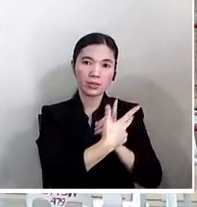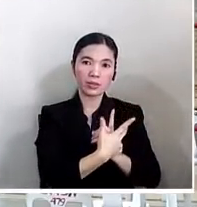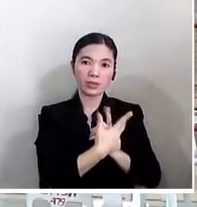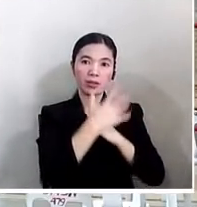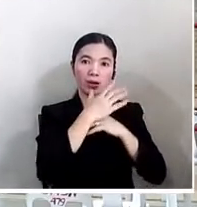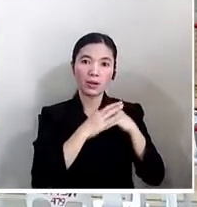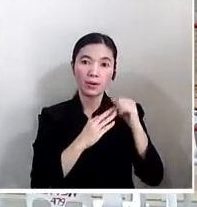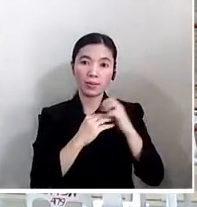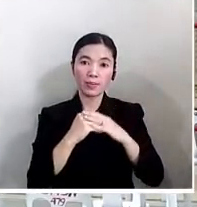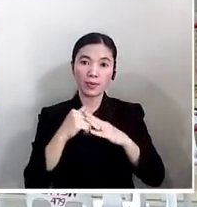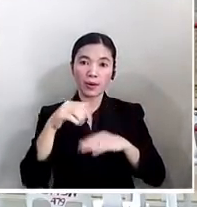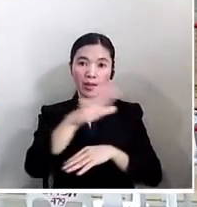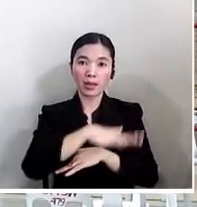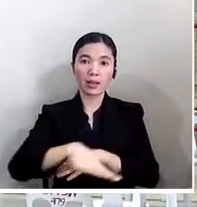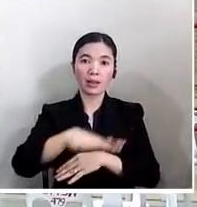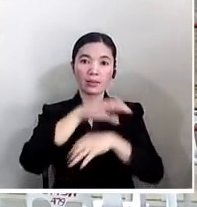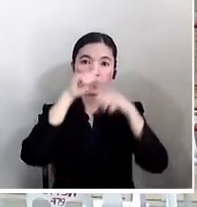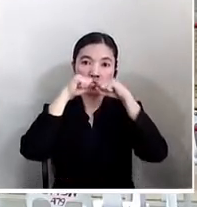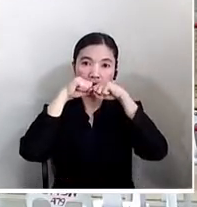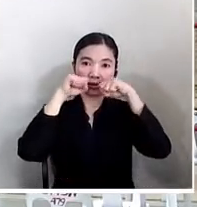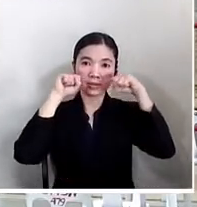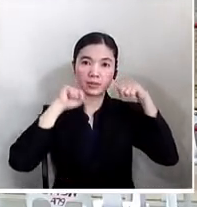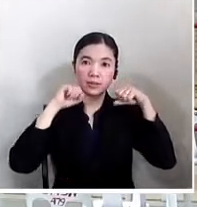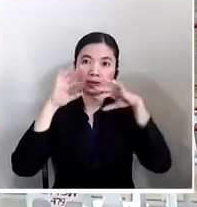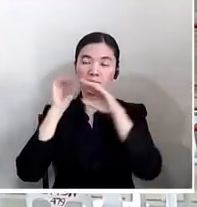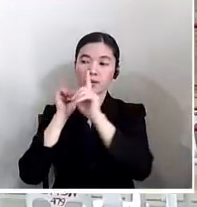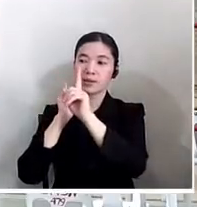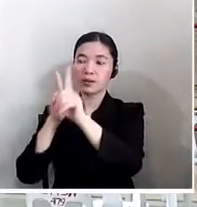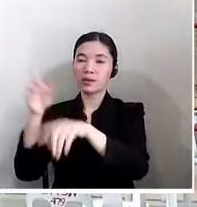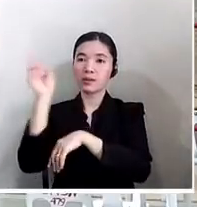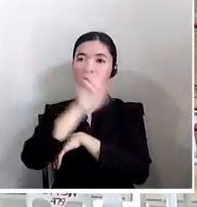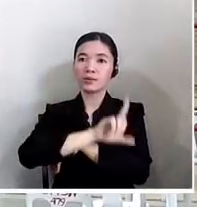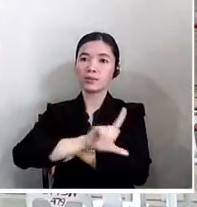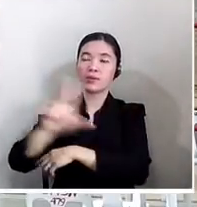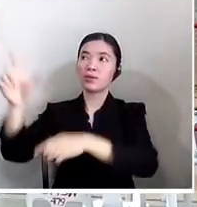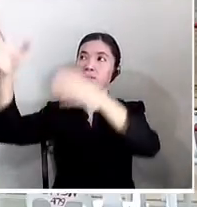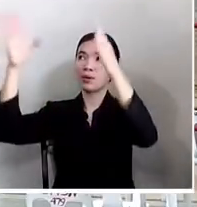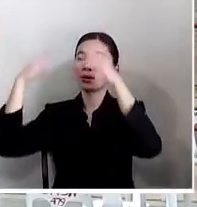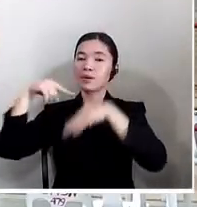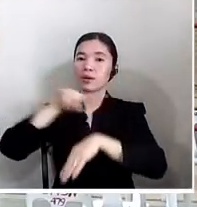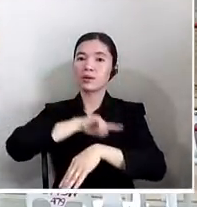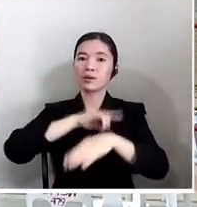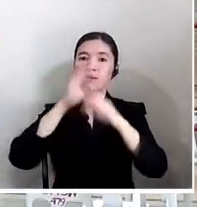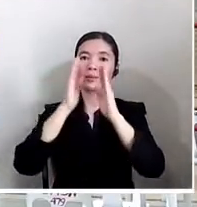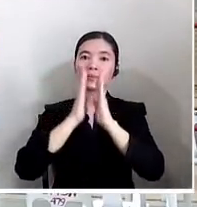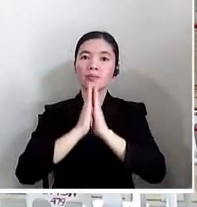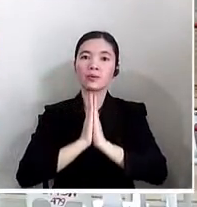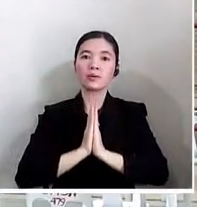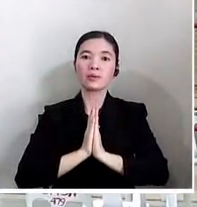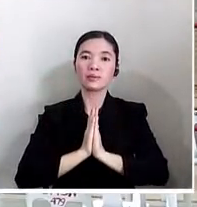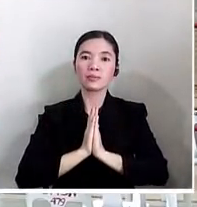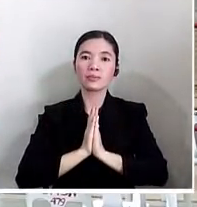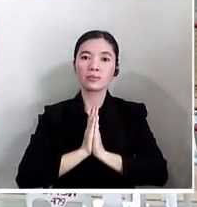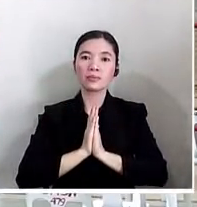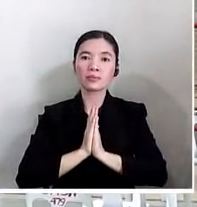their sorrow. Let us pray to the Lord. Lord, hear our prayer.